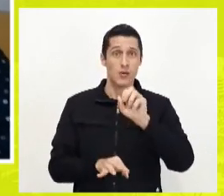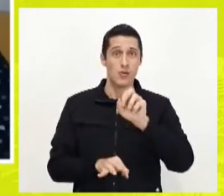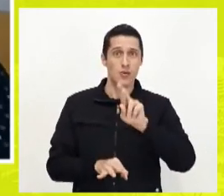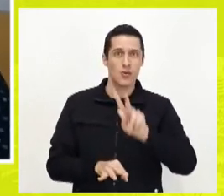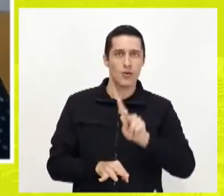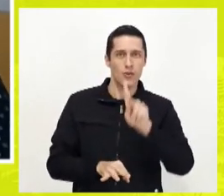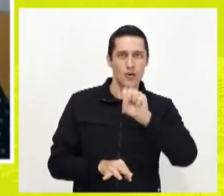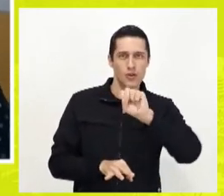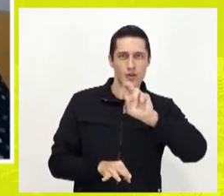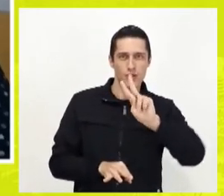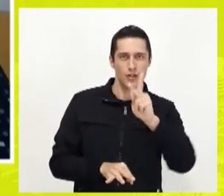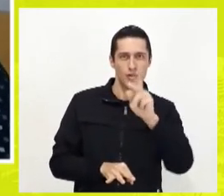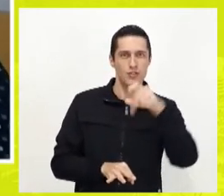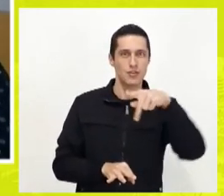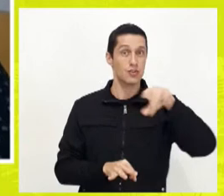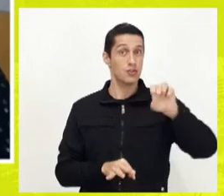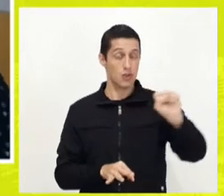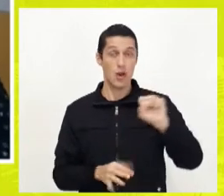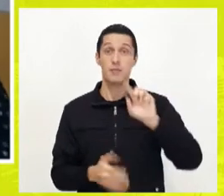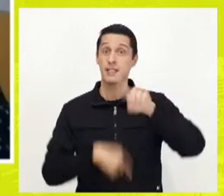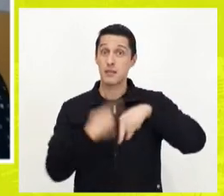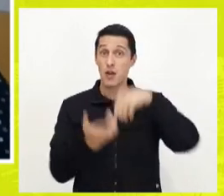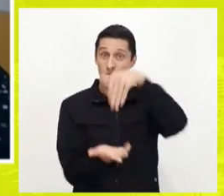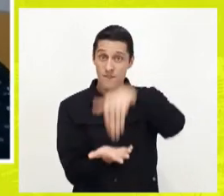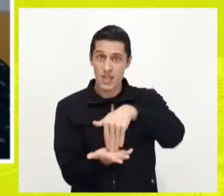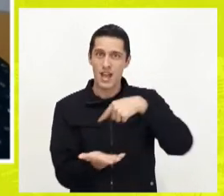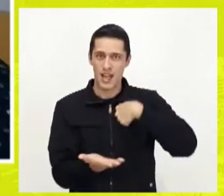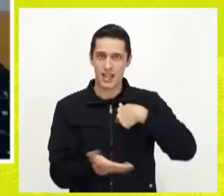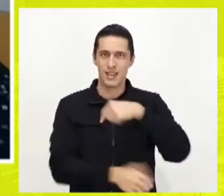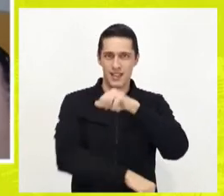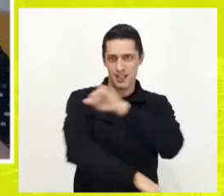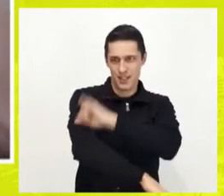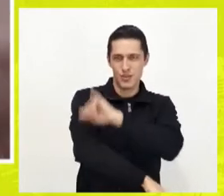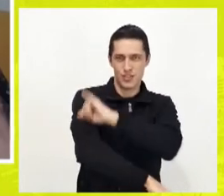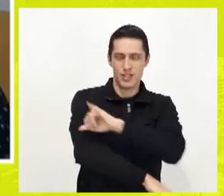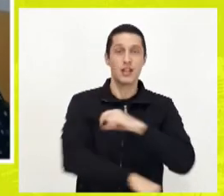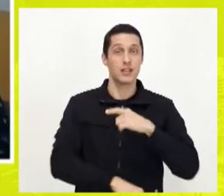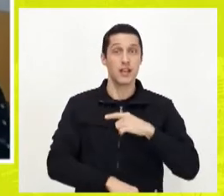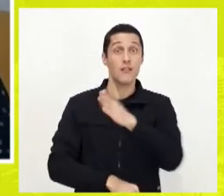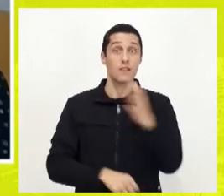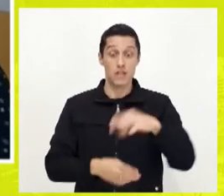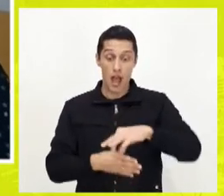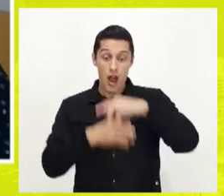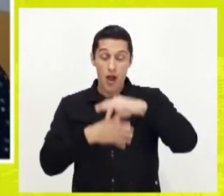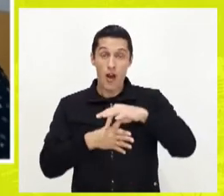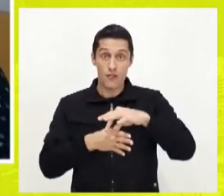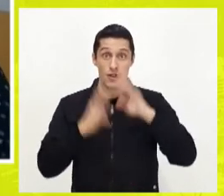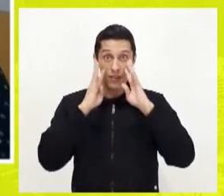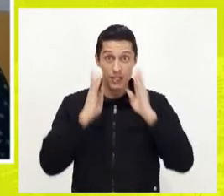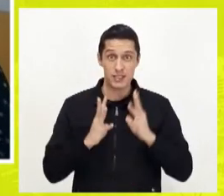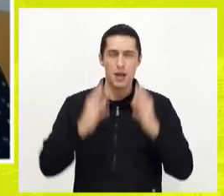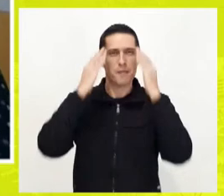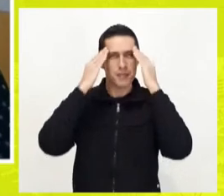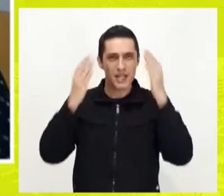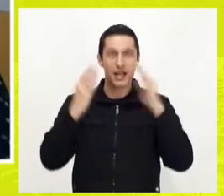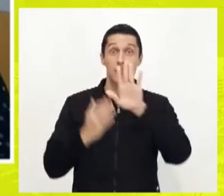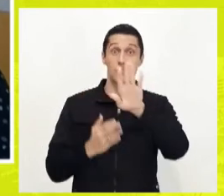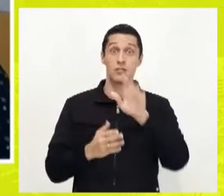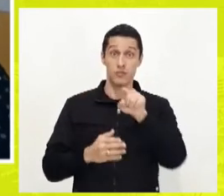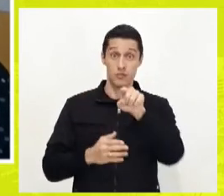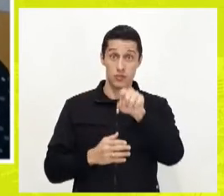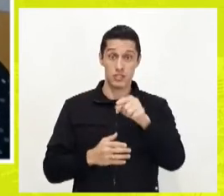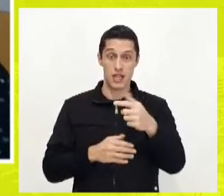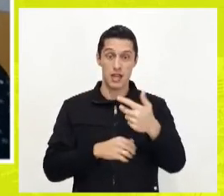a presidential event in rio if you're watching it live welcome if you're watching the recording if you're going to participate in a